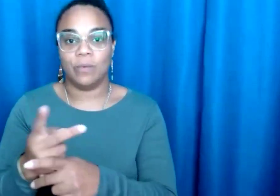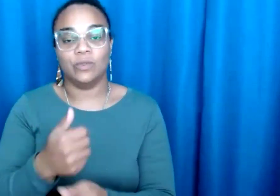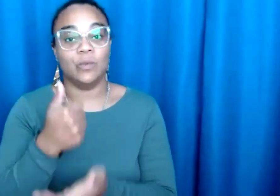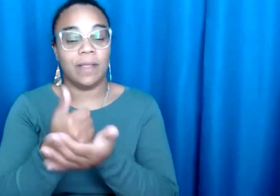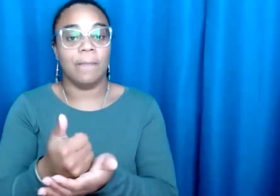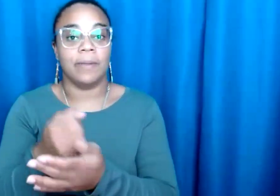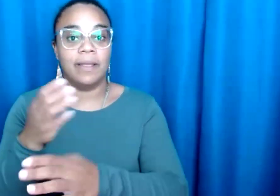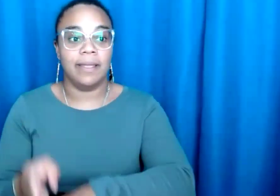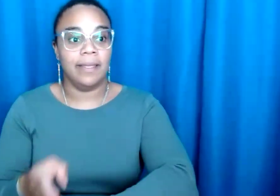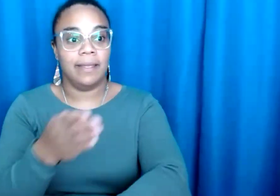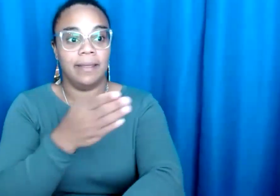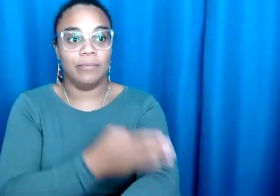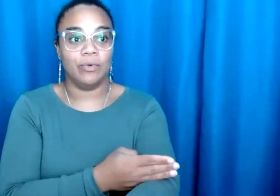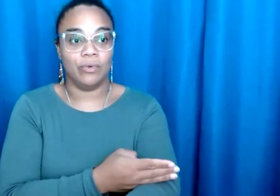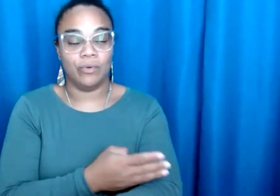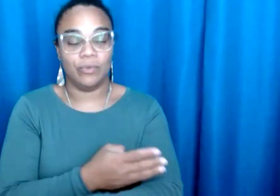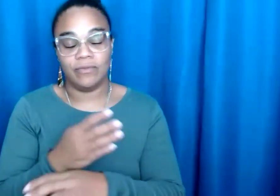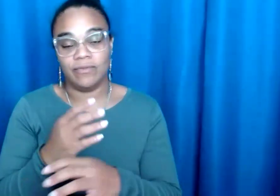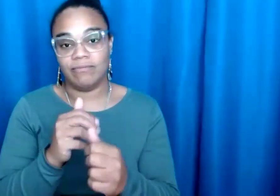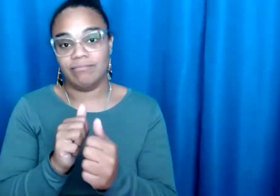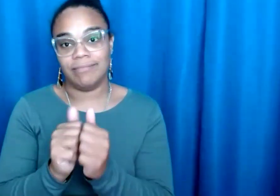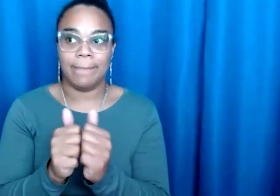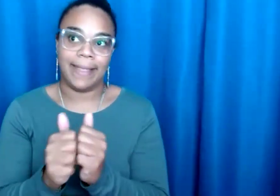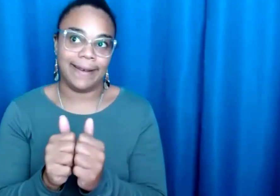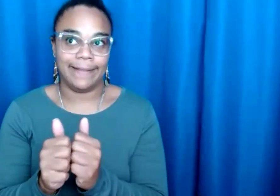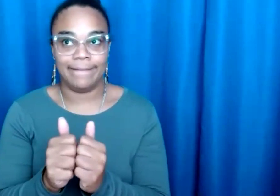improve the competitiveness